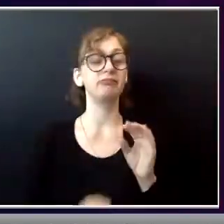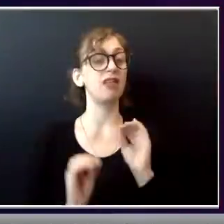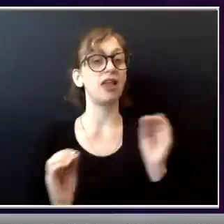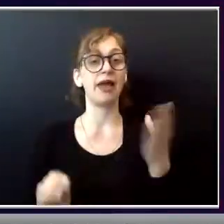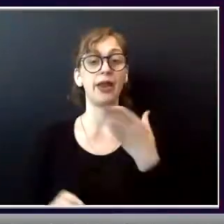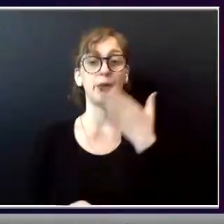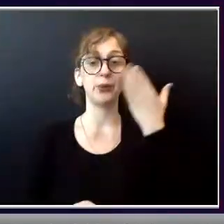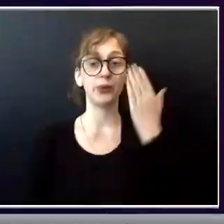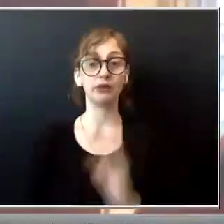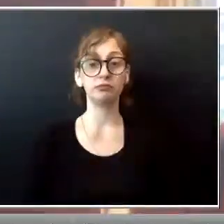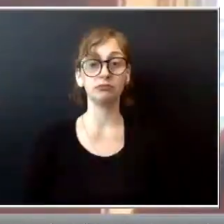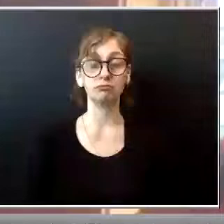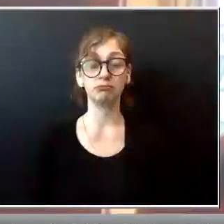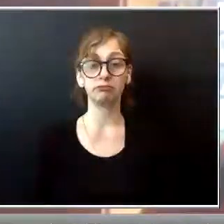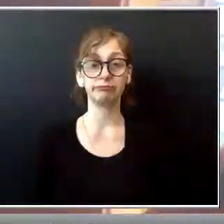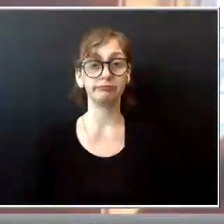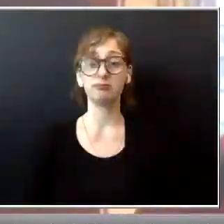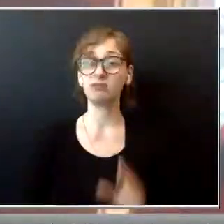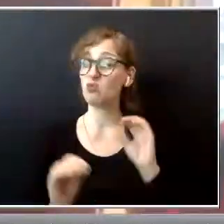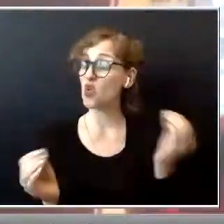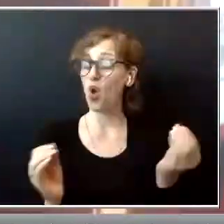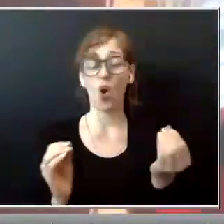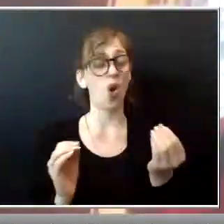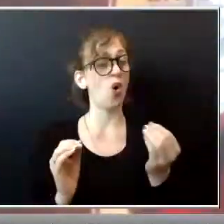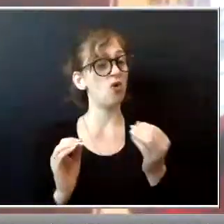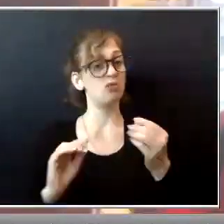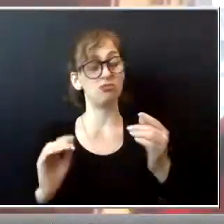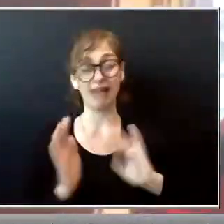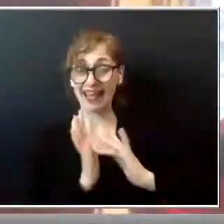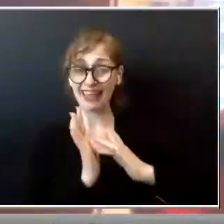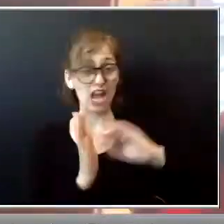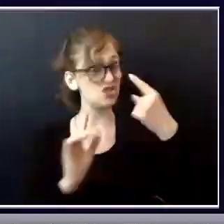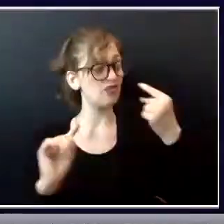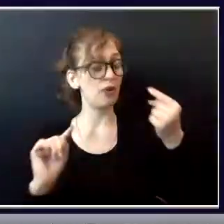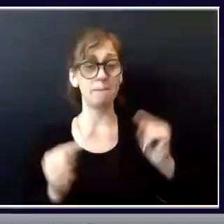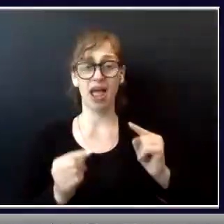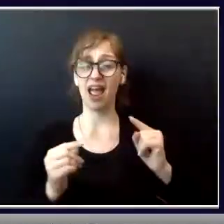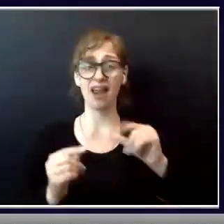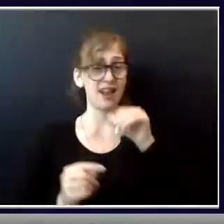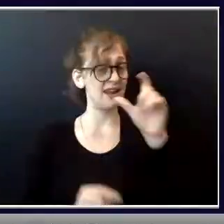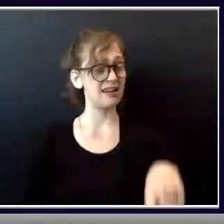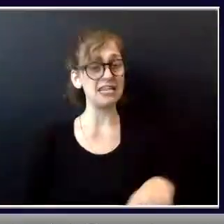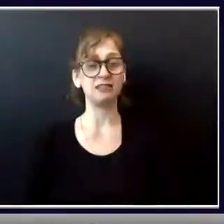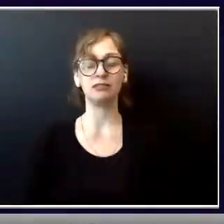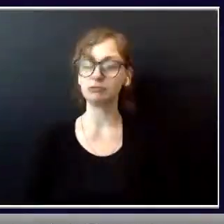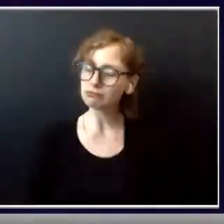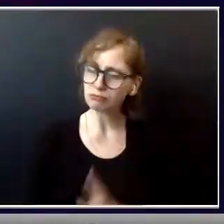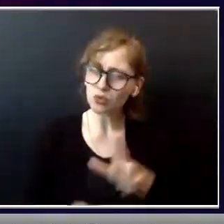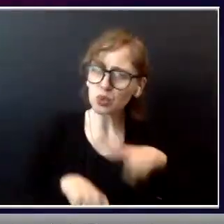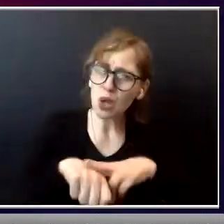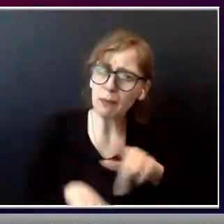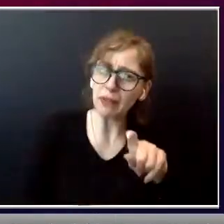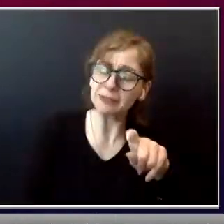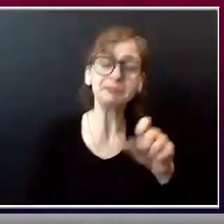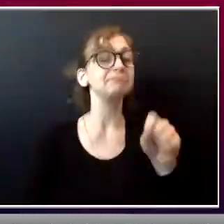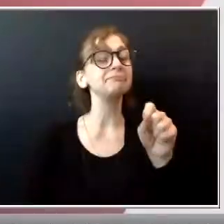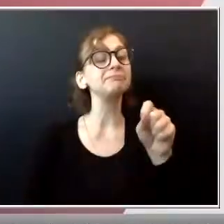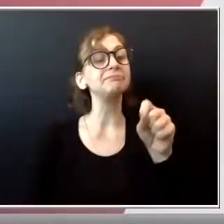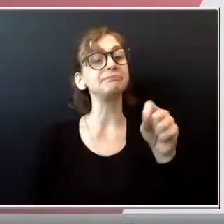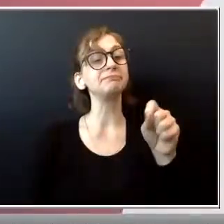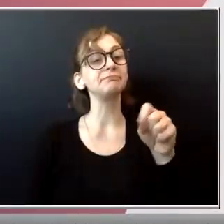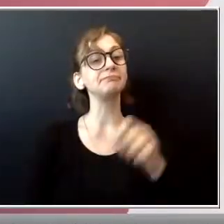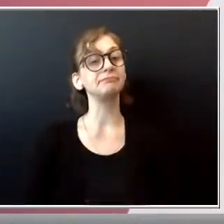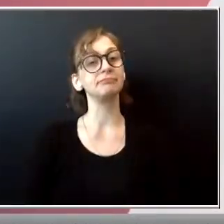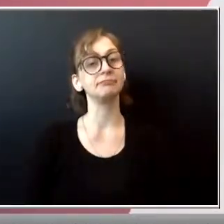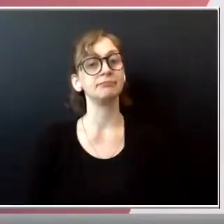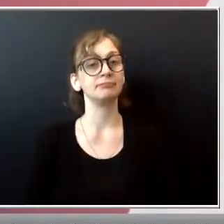I didn't have to have any pain medication at all. Yeah. Is that normal? That's normal, yeah. So we do, because we're doing only